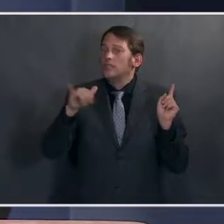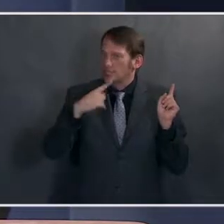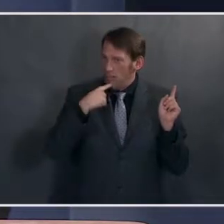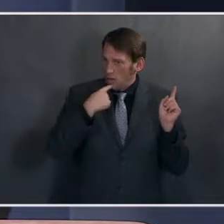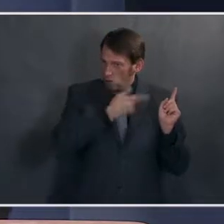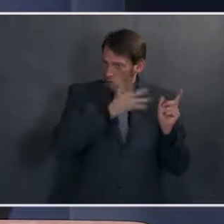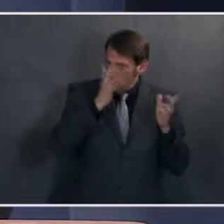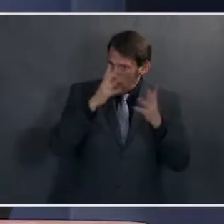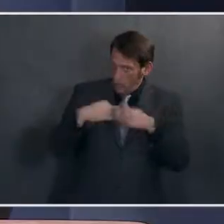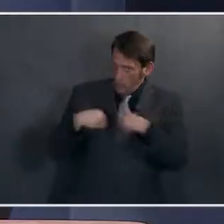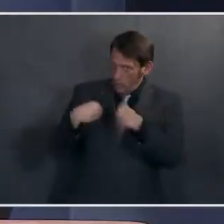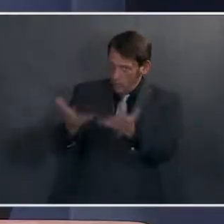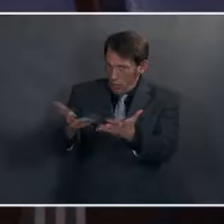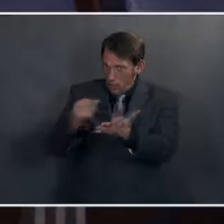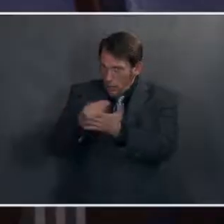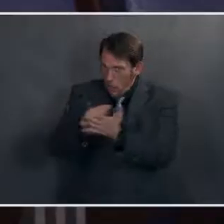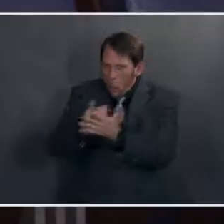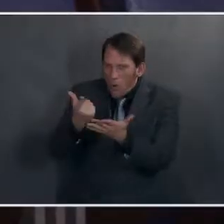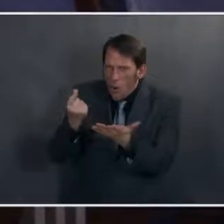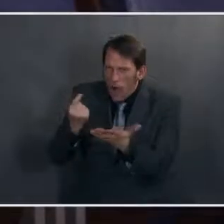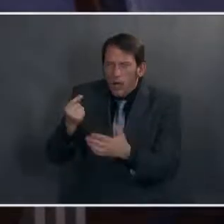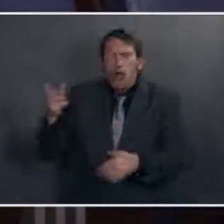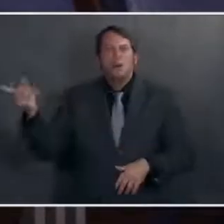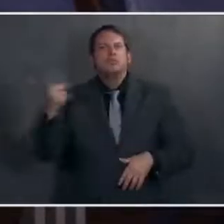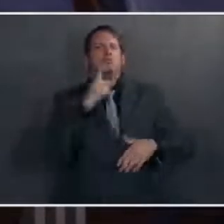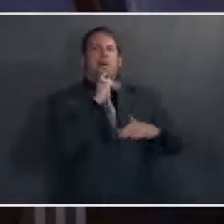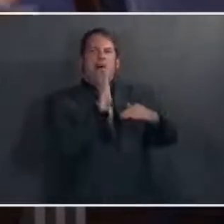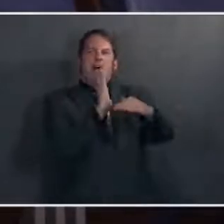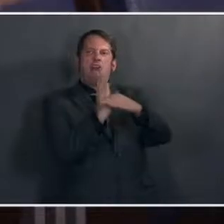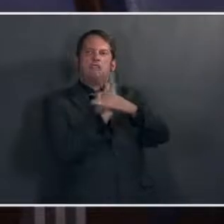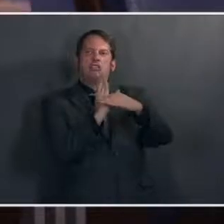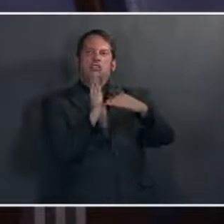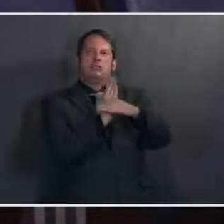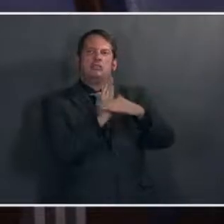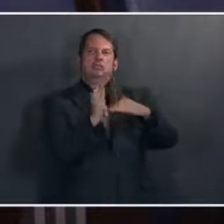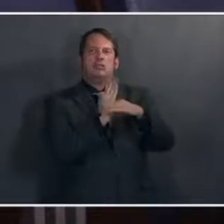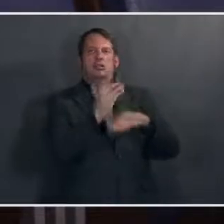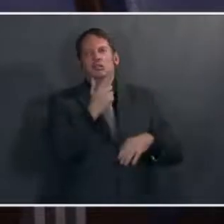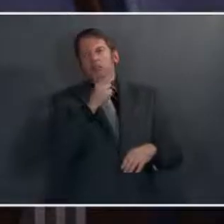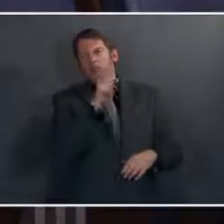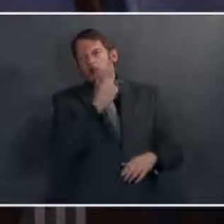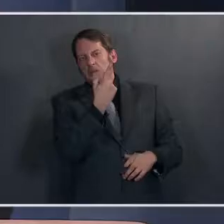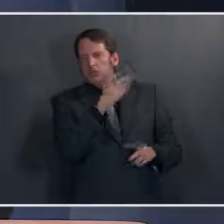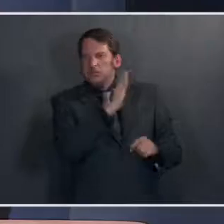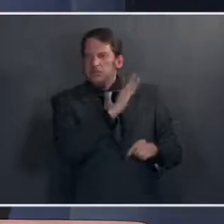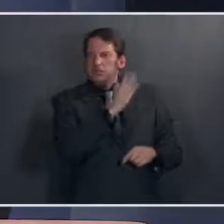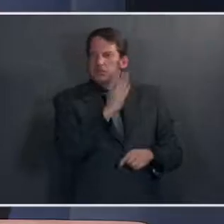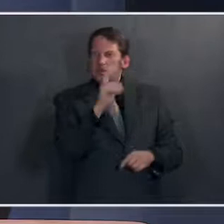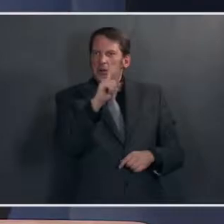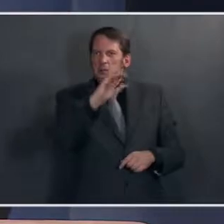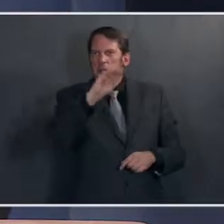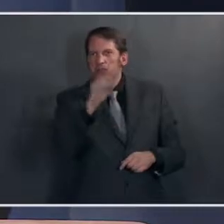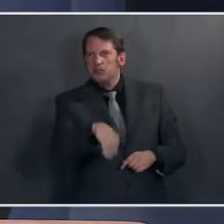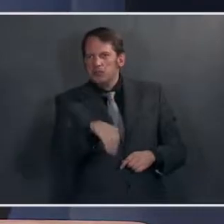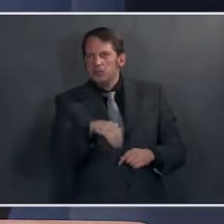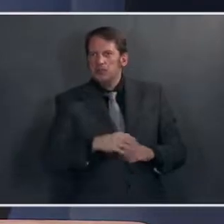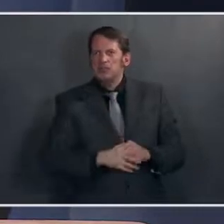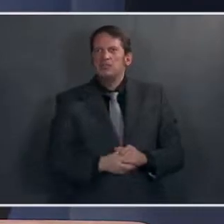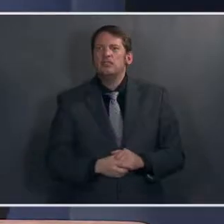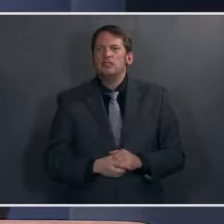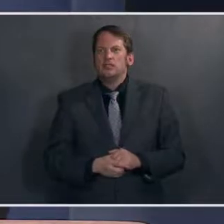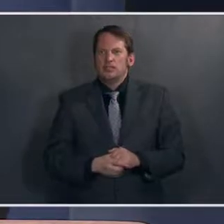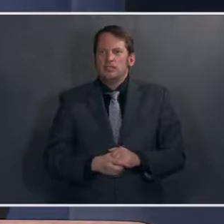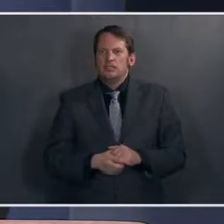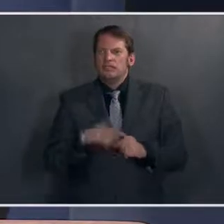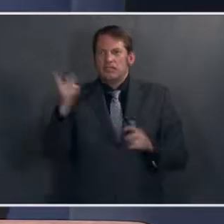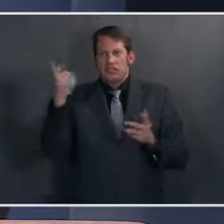show that the average state in America only lost about 1/10 of 1% of the revenue, so it should perhaps be adjusted. Well, they are not proposing any. So I